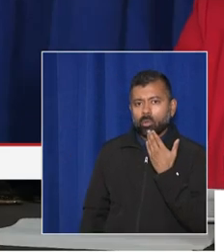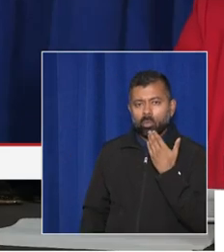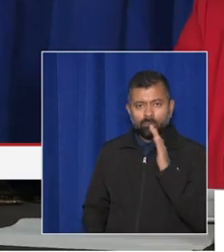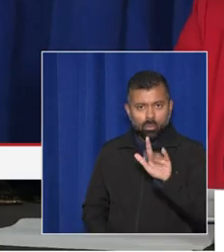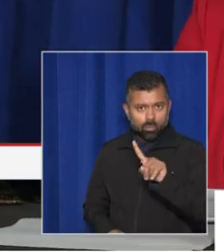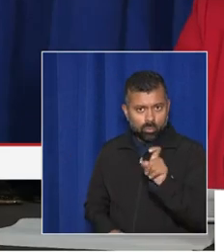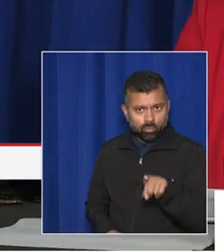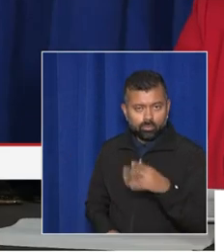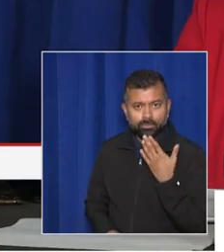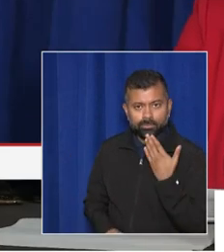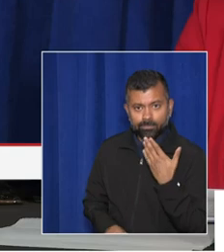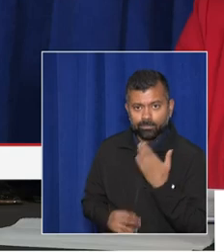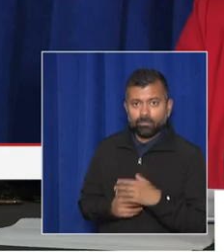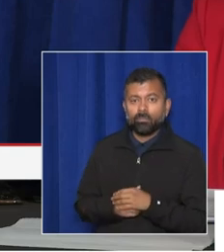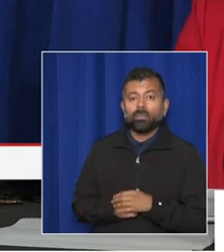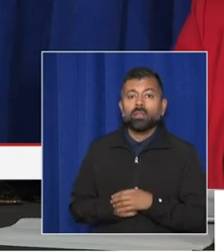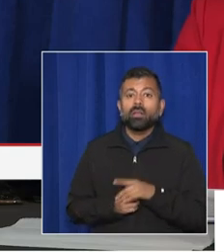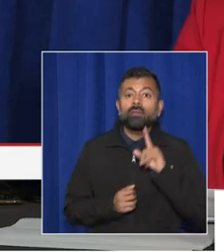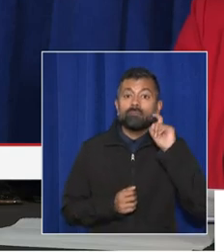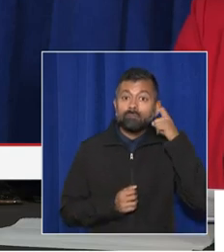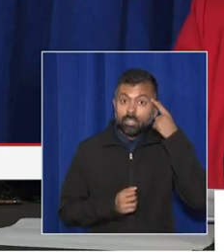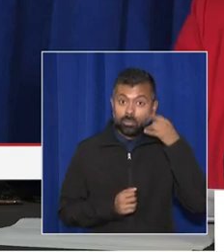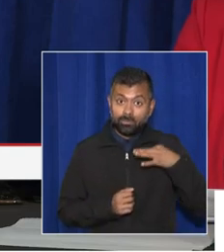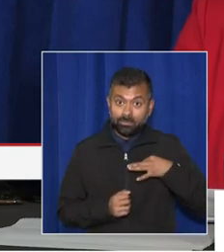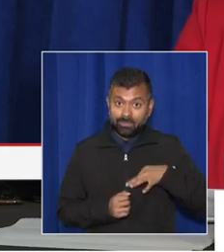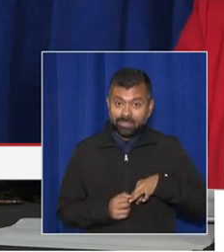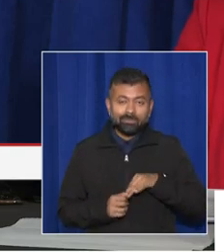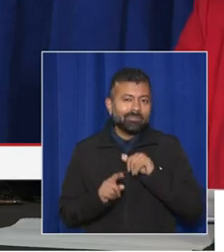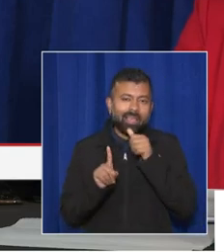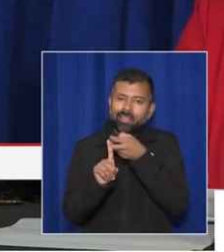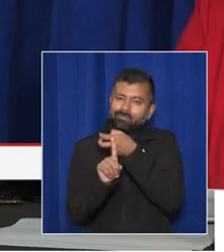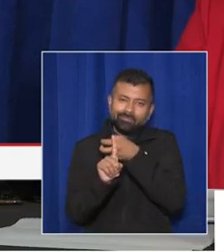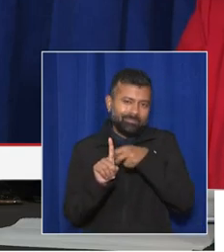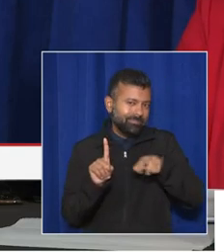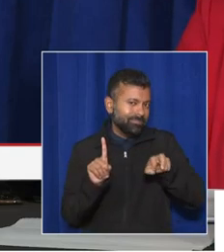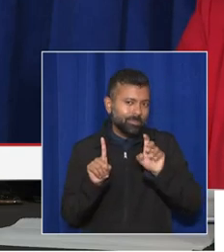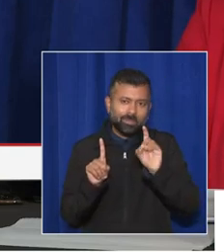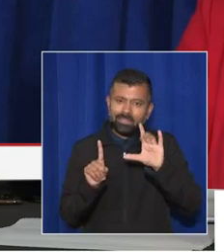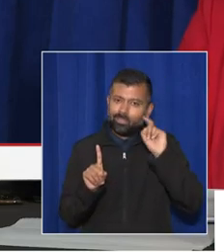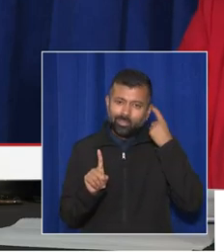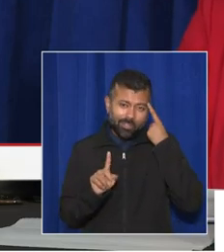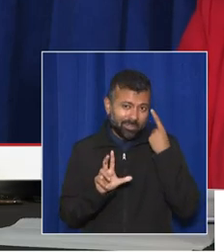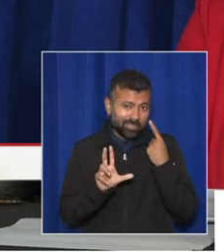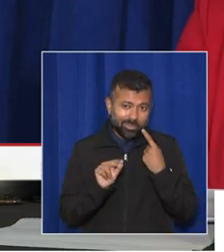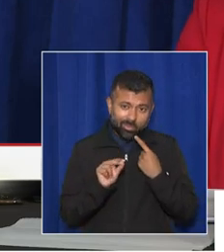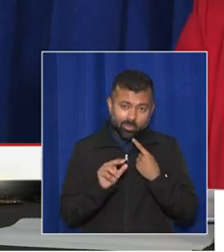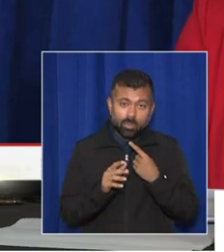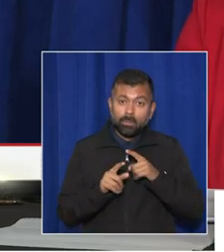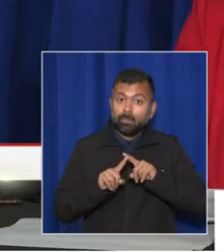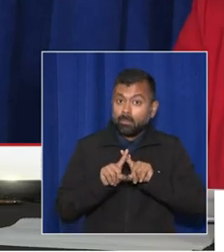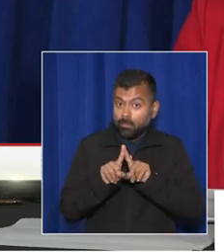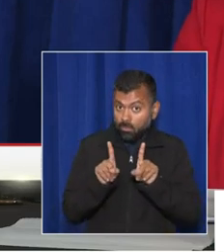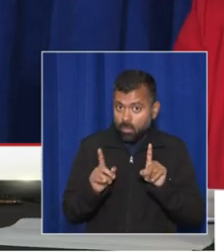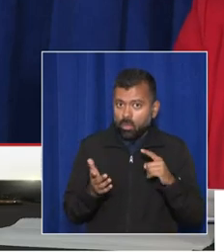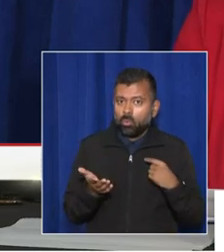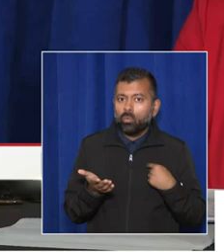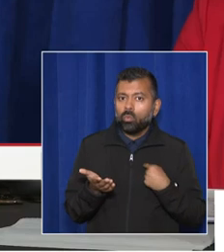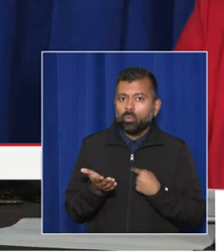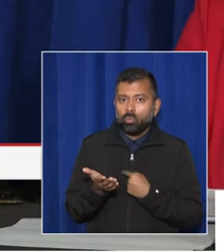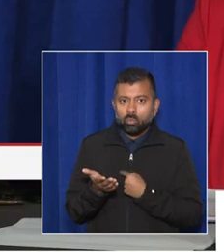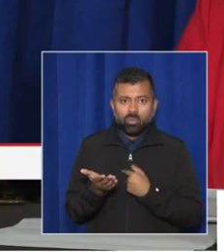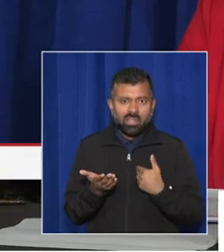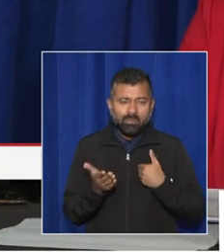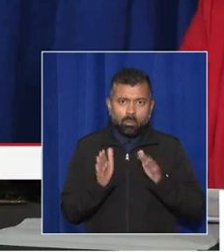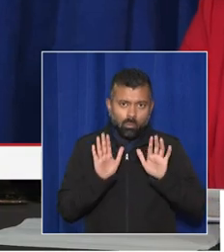very robust benefit package here, which includes health insurance, life insurance, long and